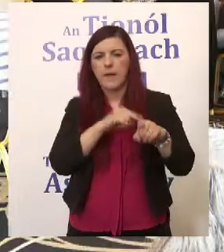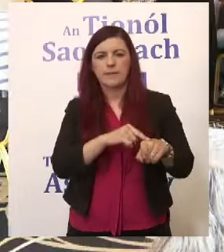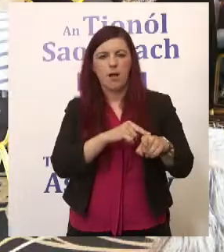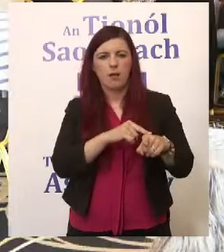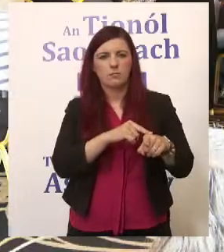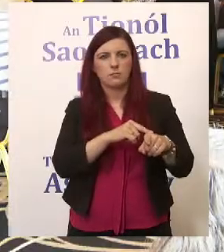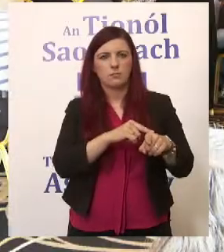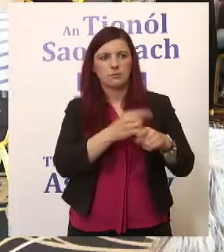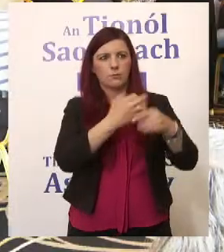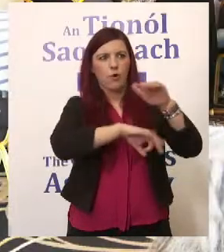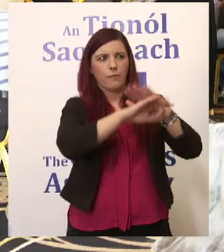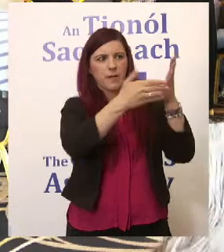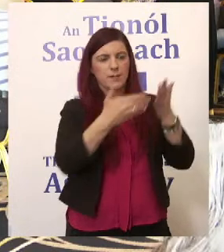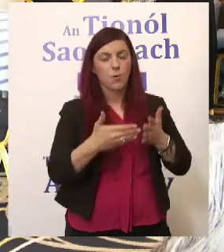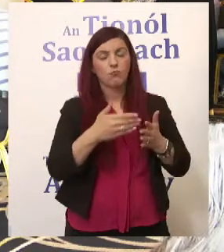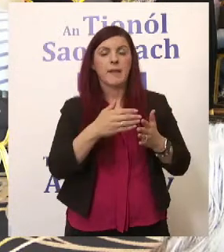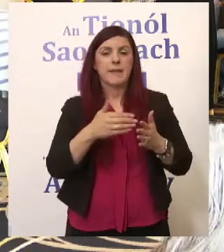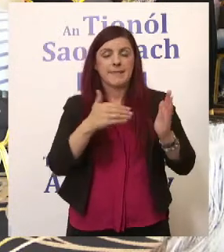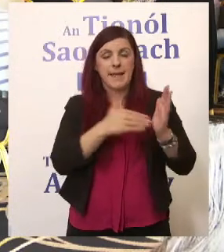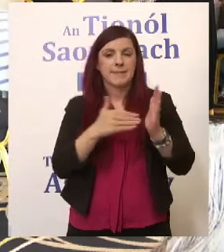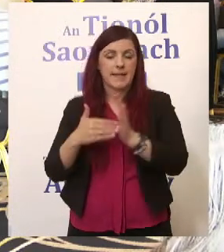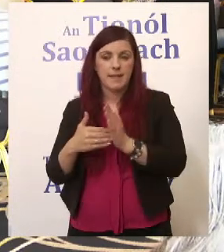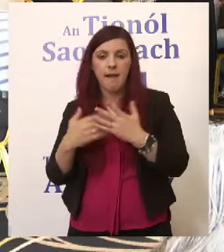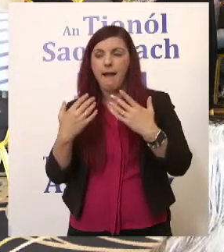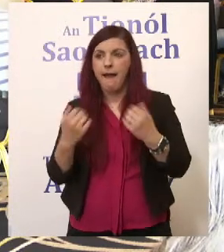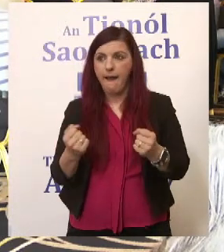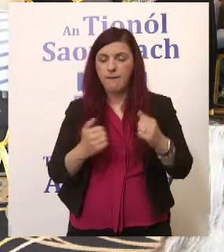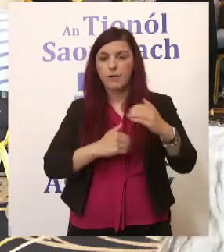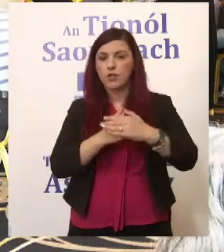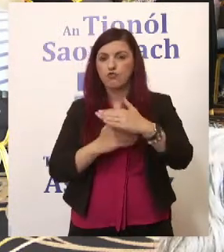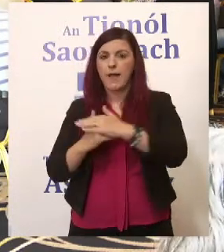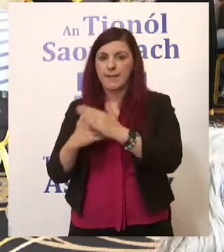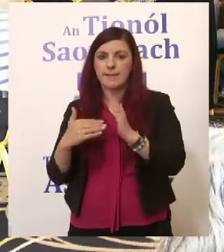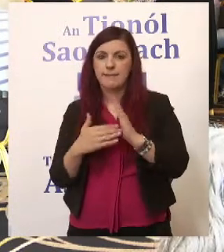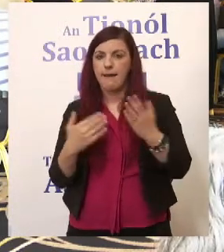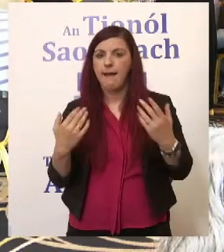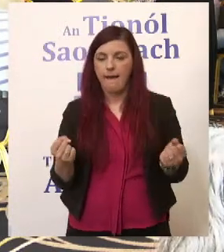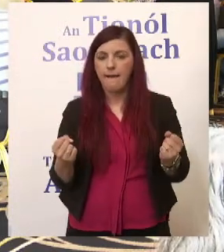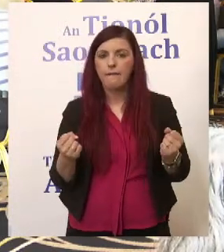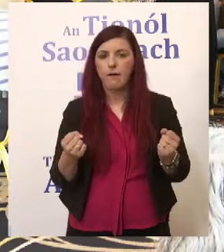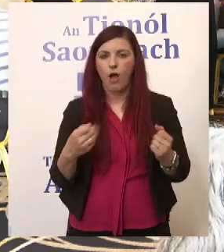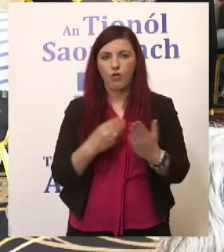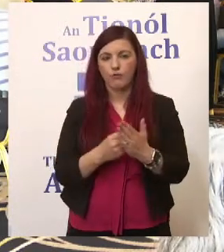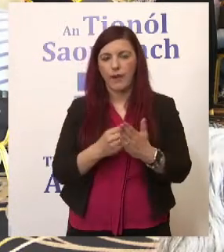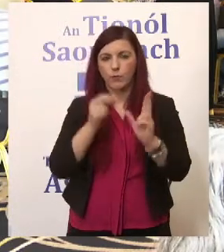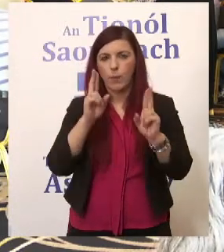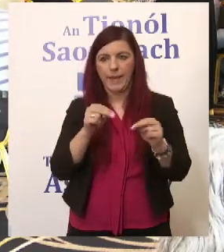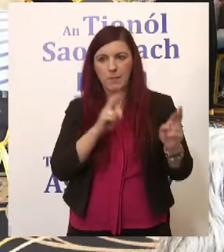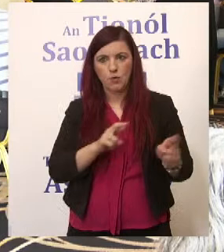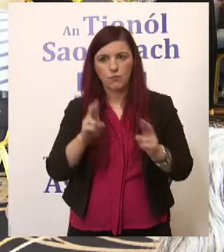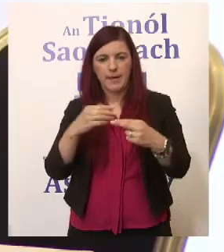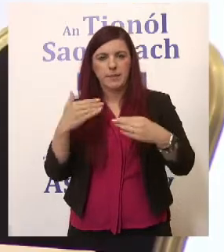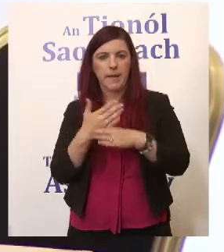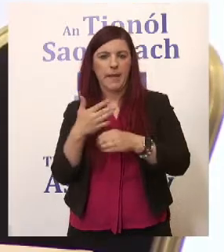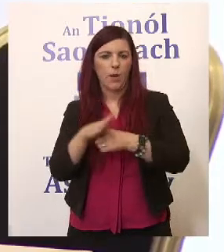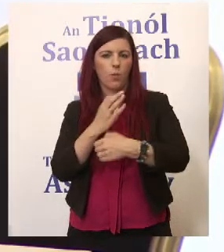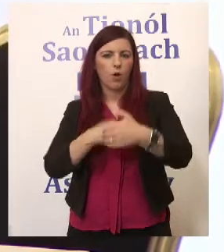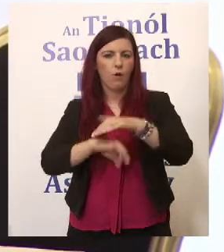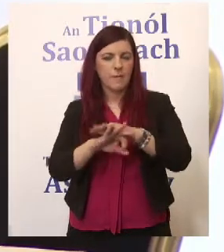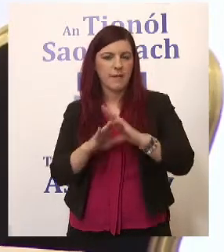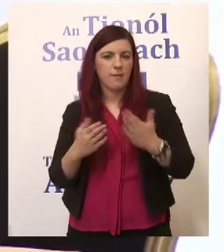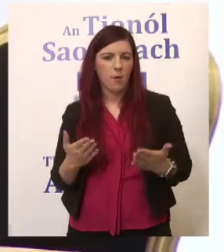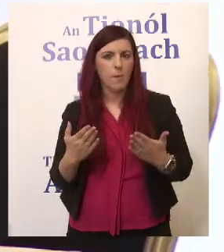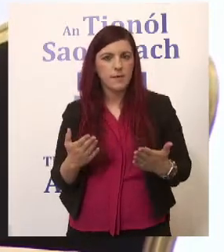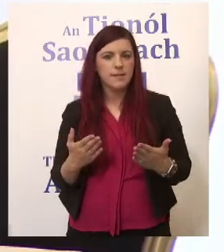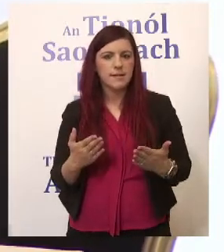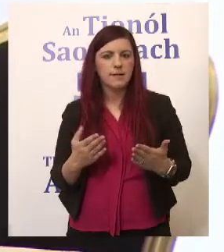is yes and yes. So there are constraints on the revenue that can be raised by local authorities from